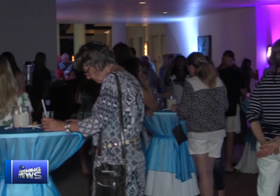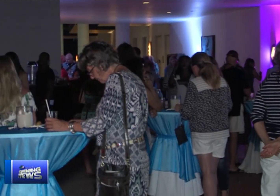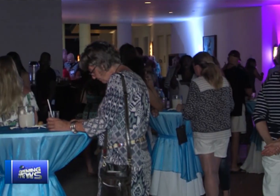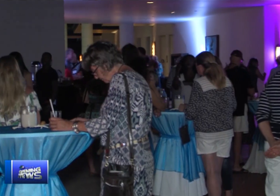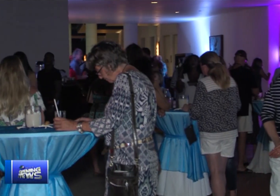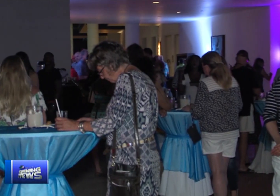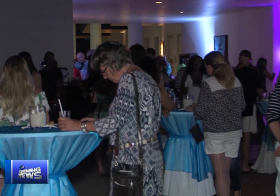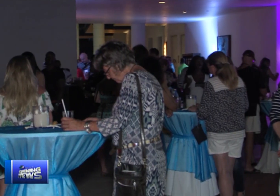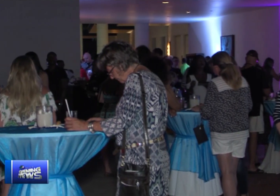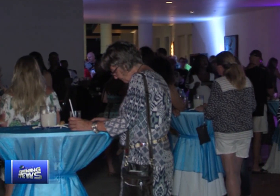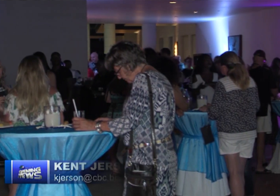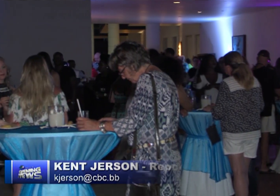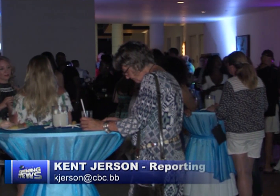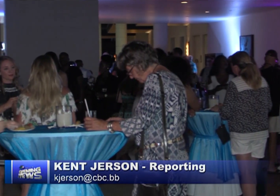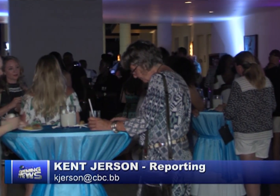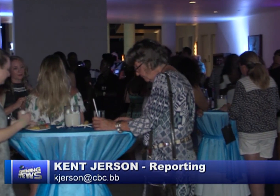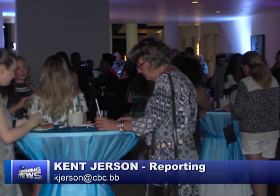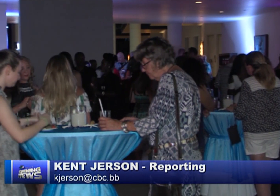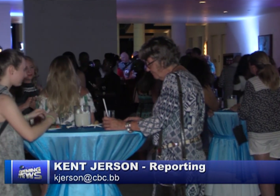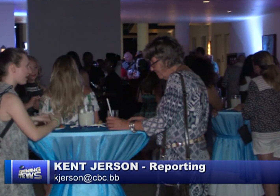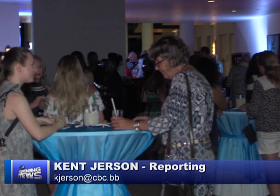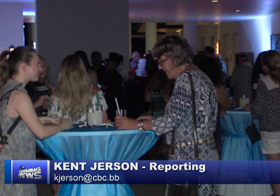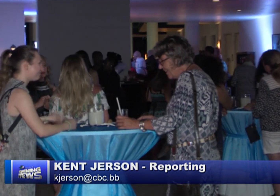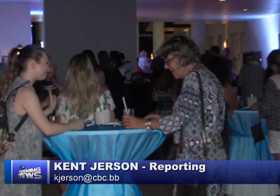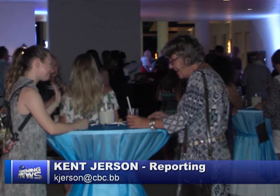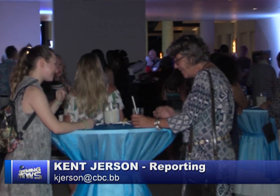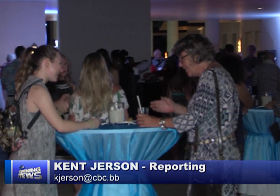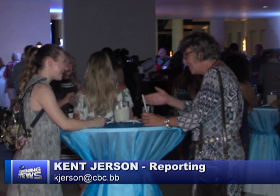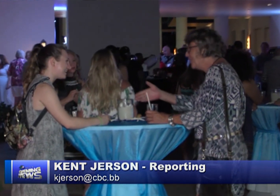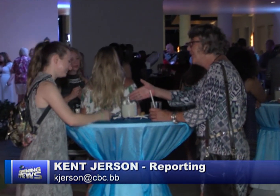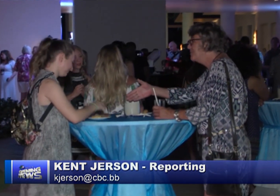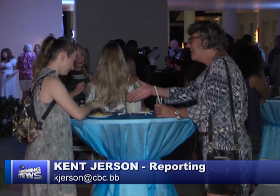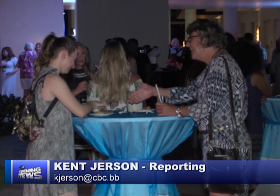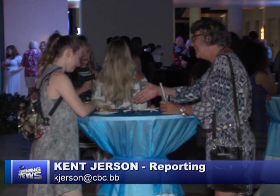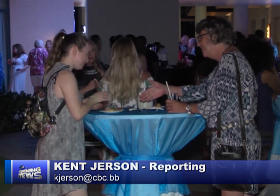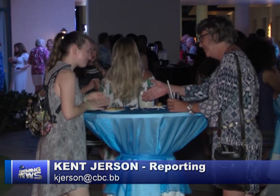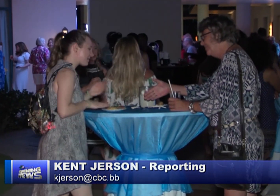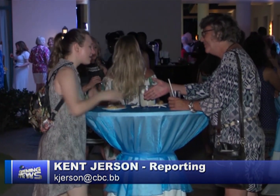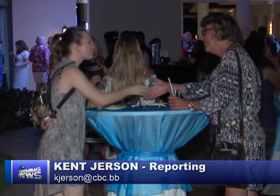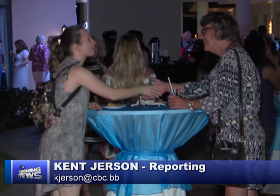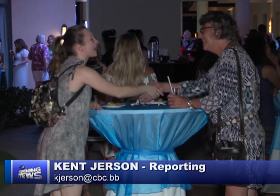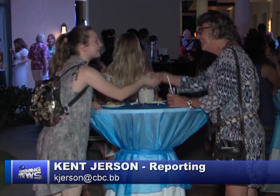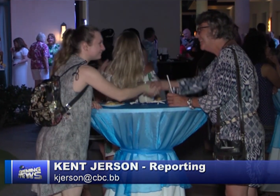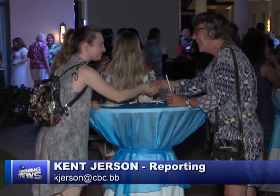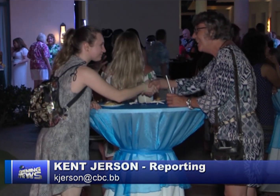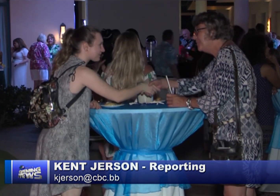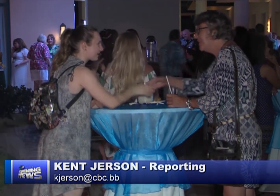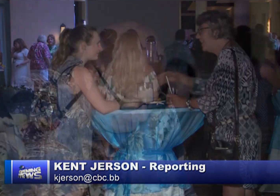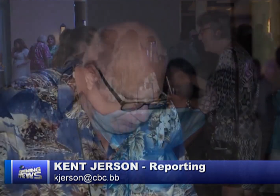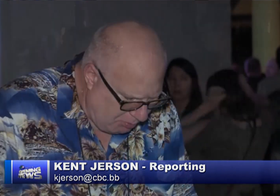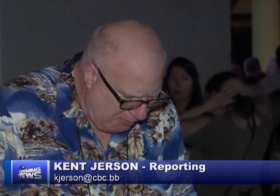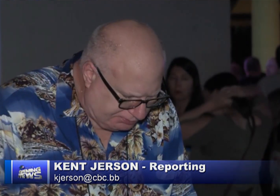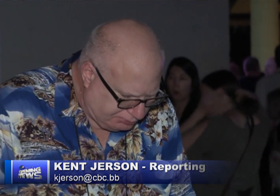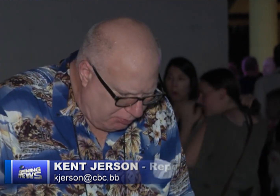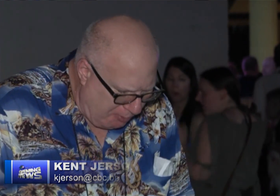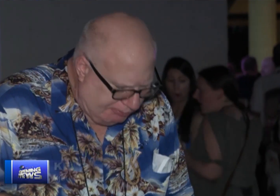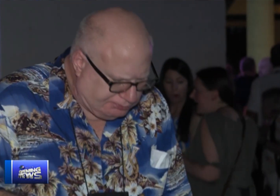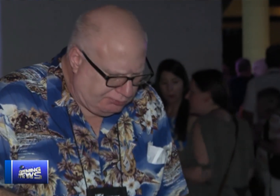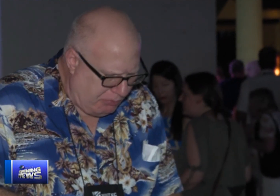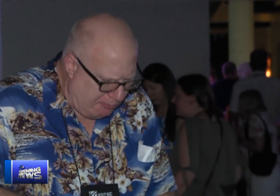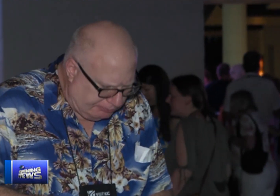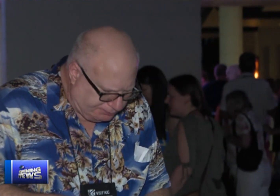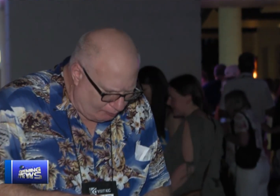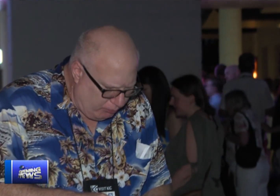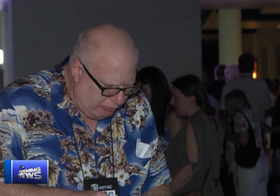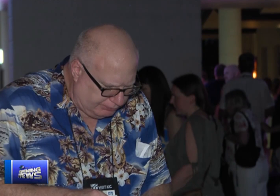a reception for the Society of American Travel Writers, which has more than 250 members here in Barbados